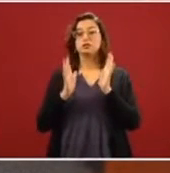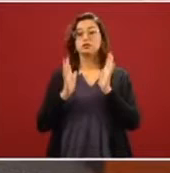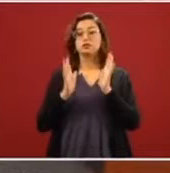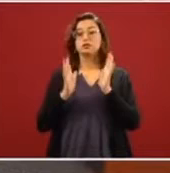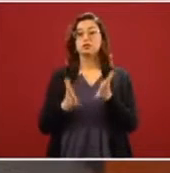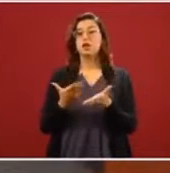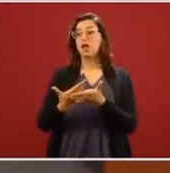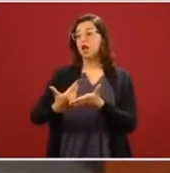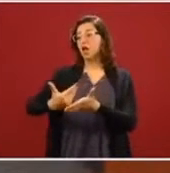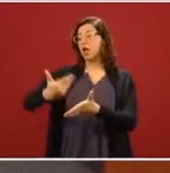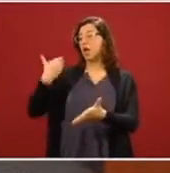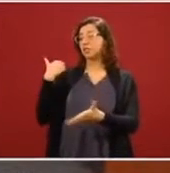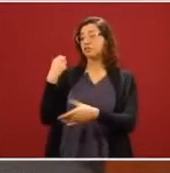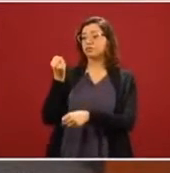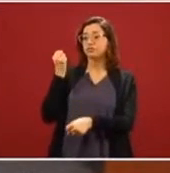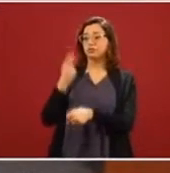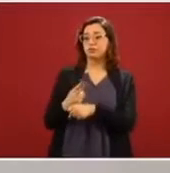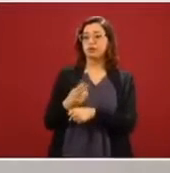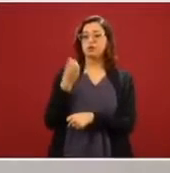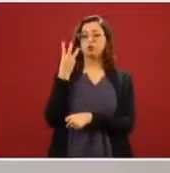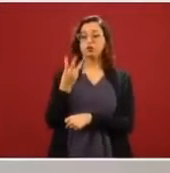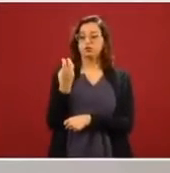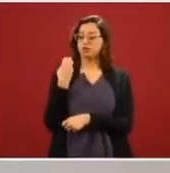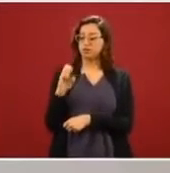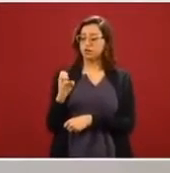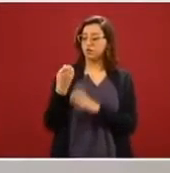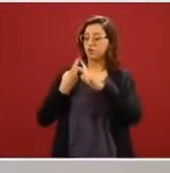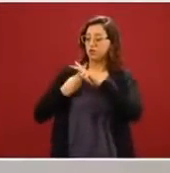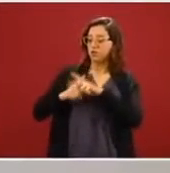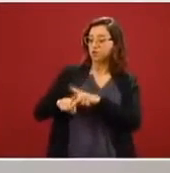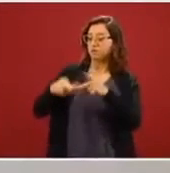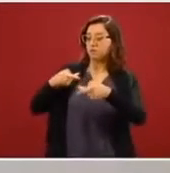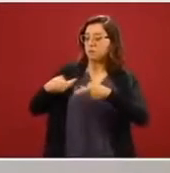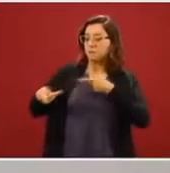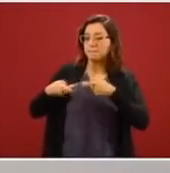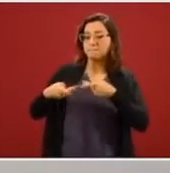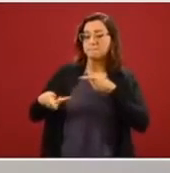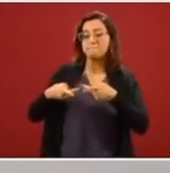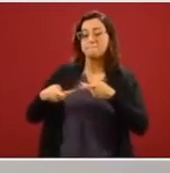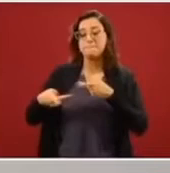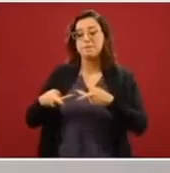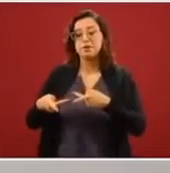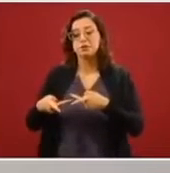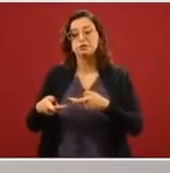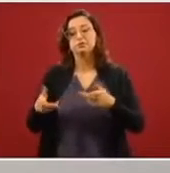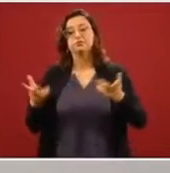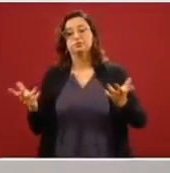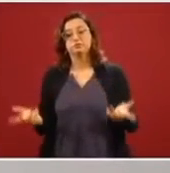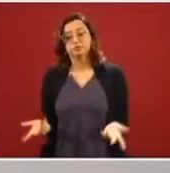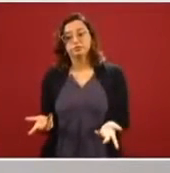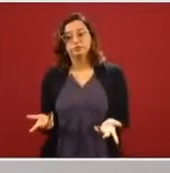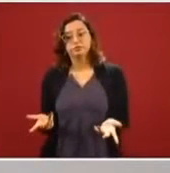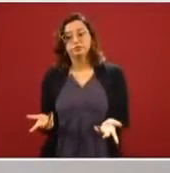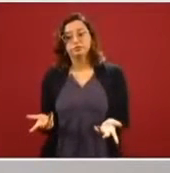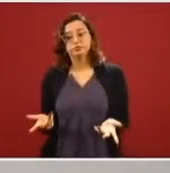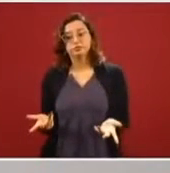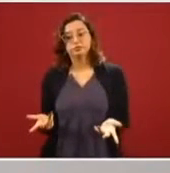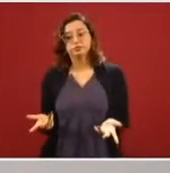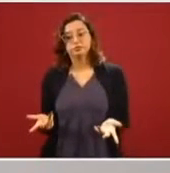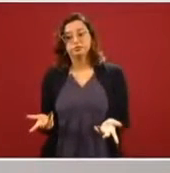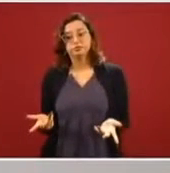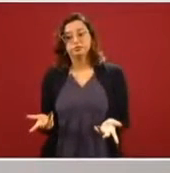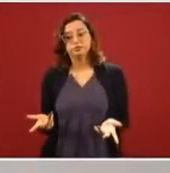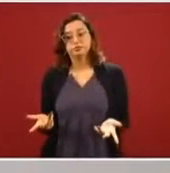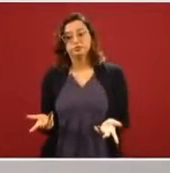January lo que va a ocurrir. for what is going to Si occur. a lo largo de nuestra exposición If